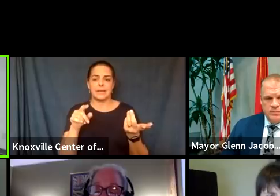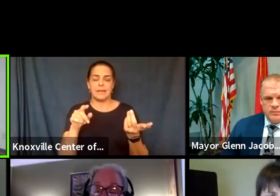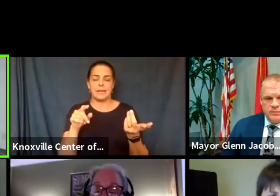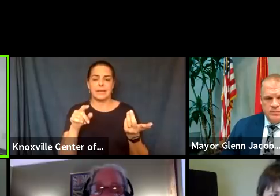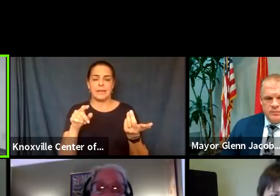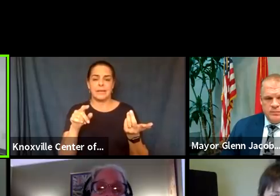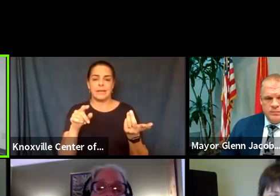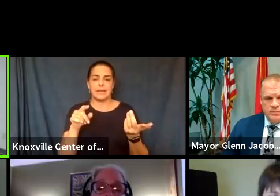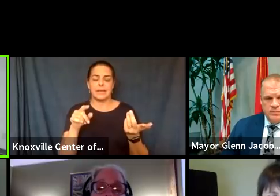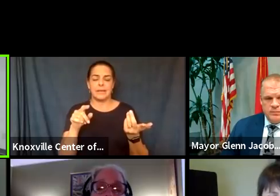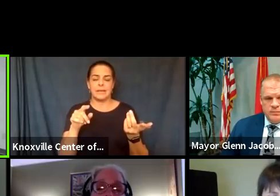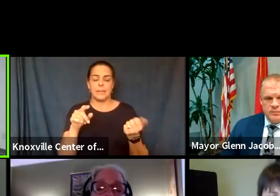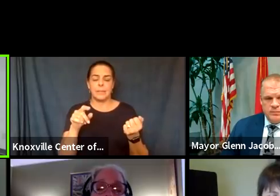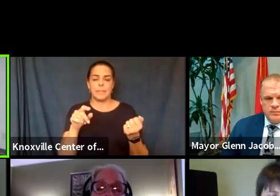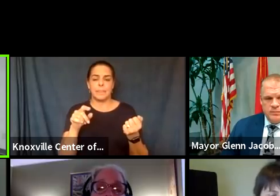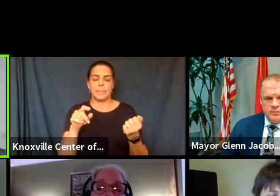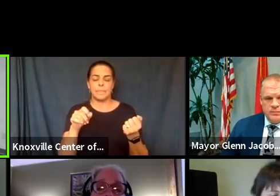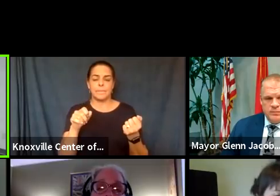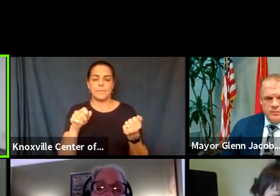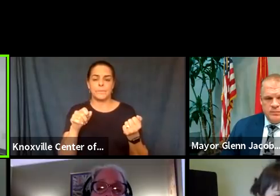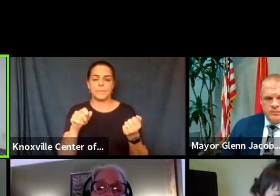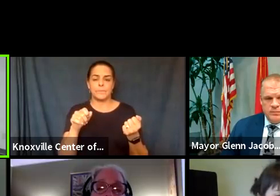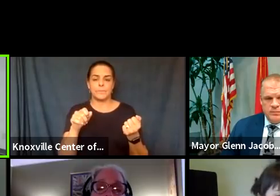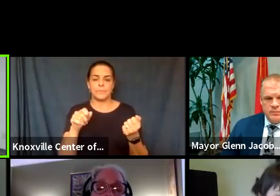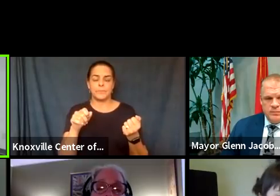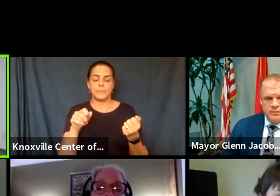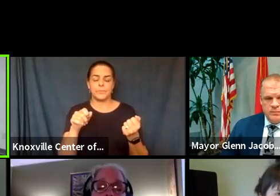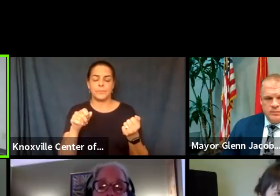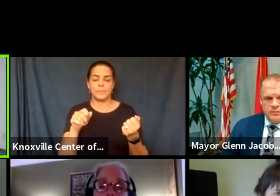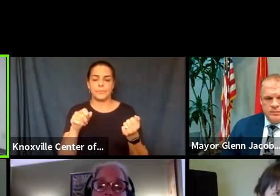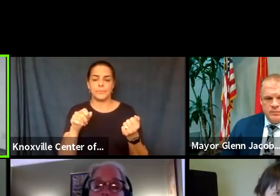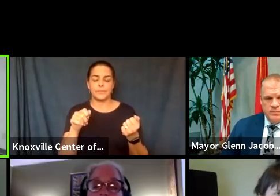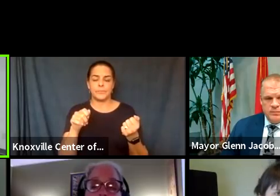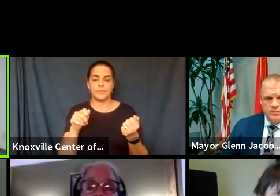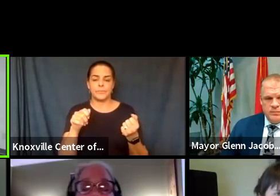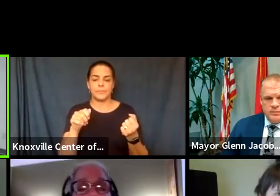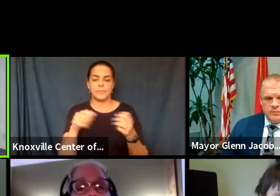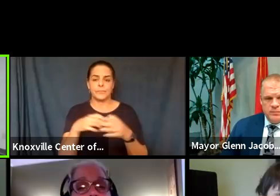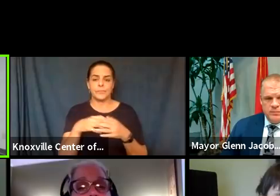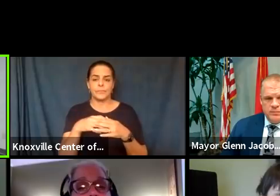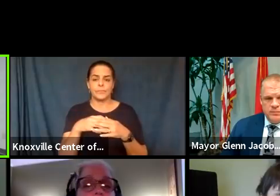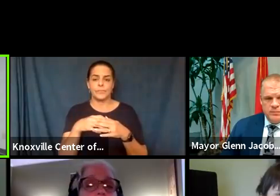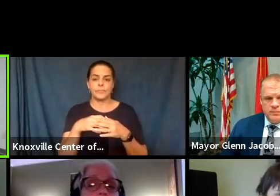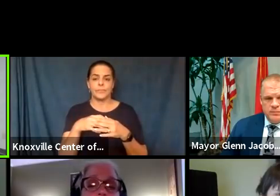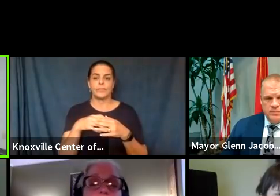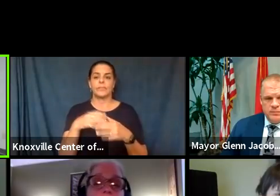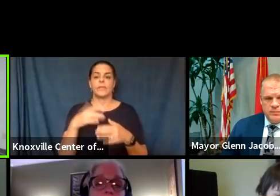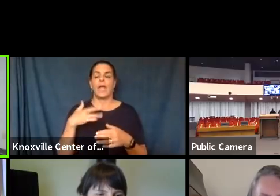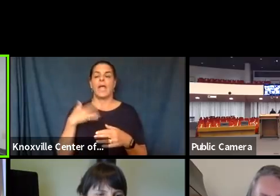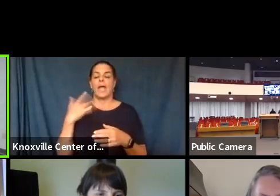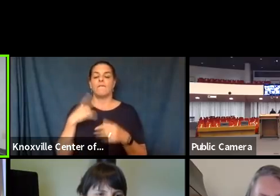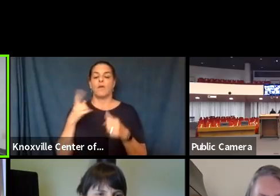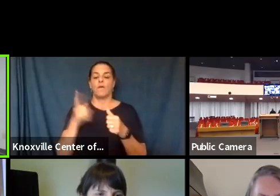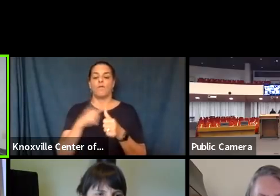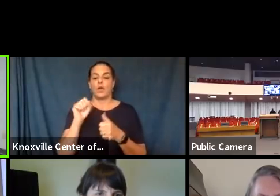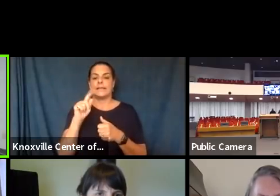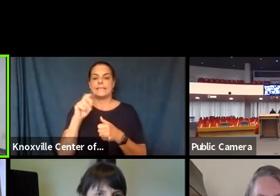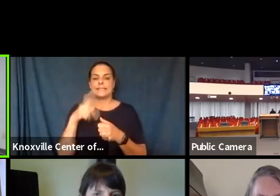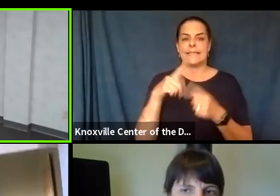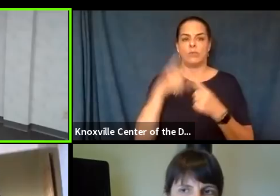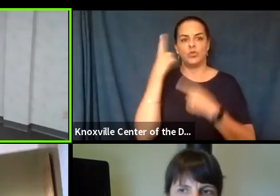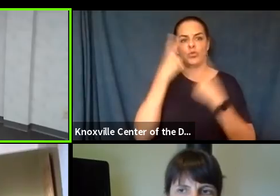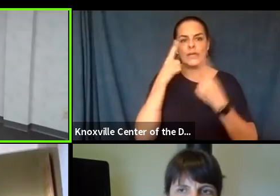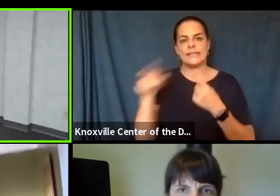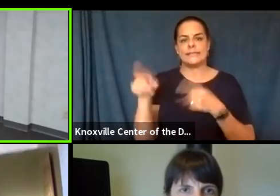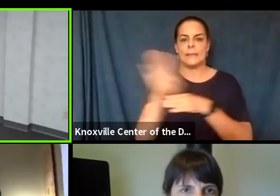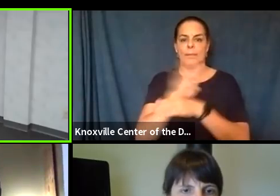in a first step to maybe consider the business side of things, this amendment seems